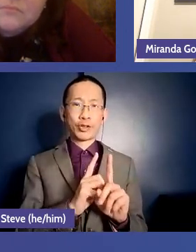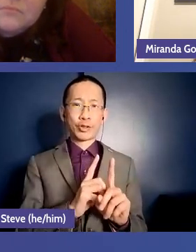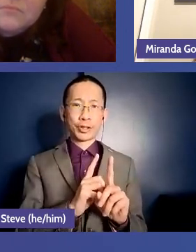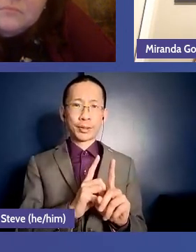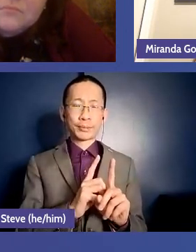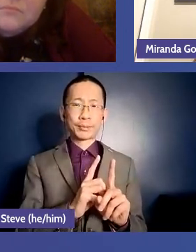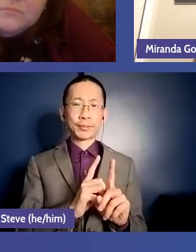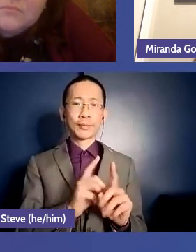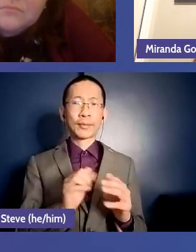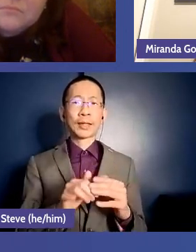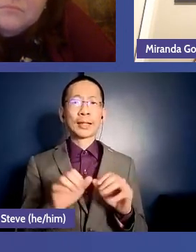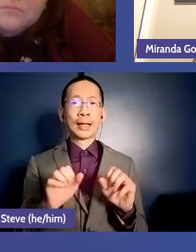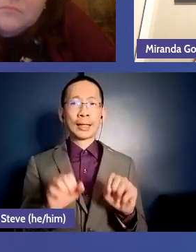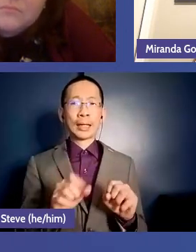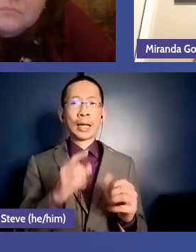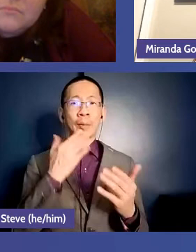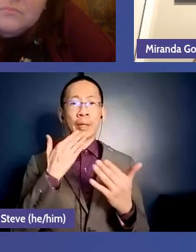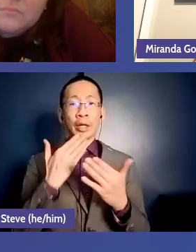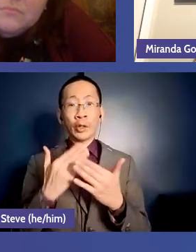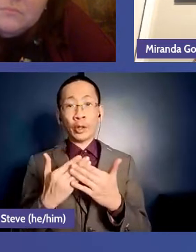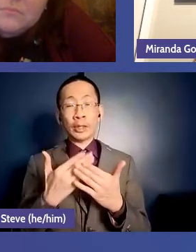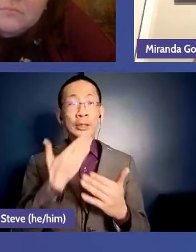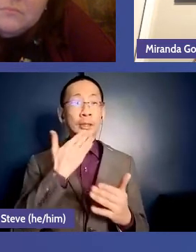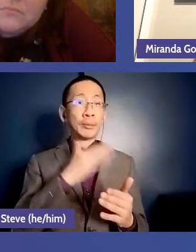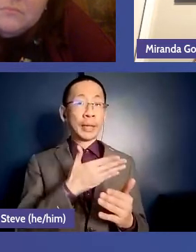which can be a good and bad thing.